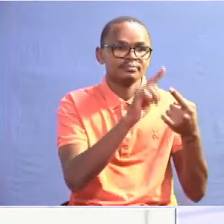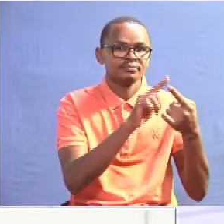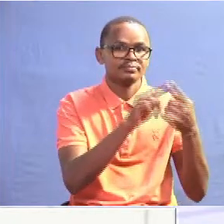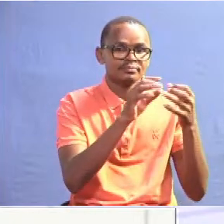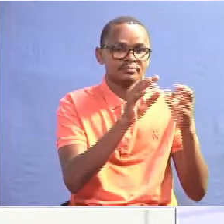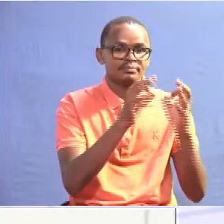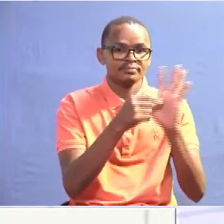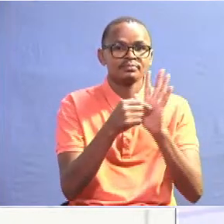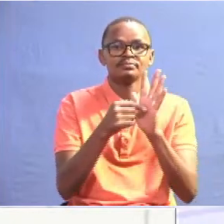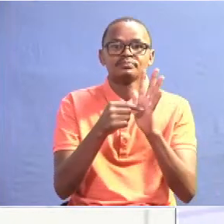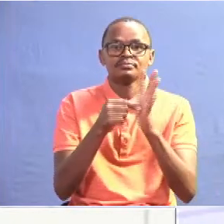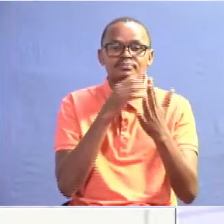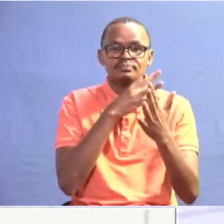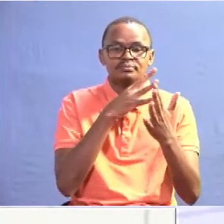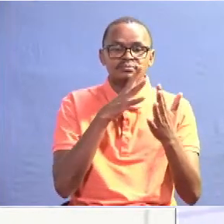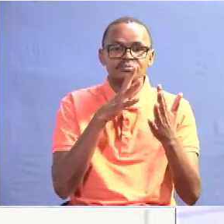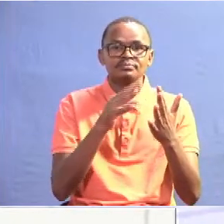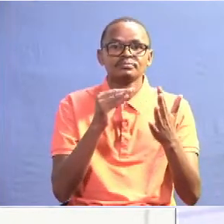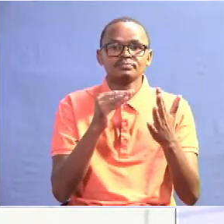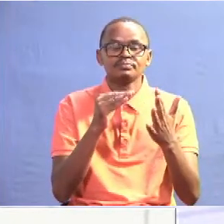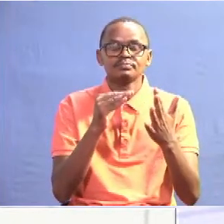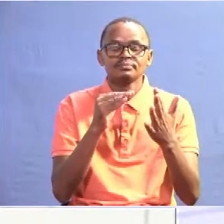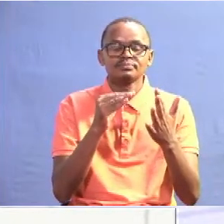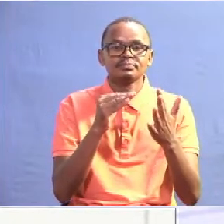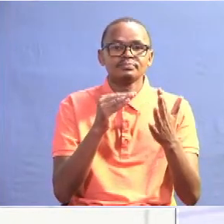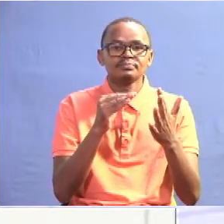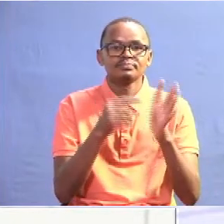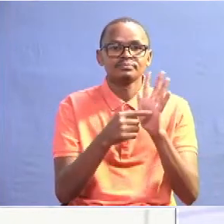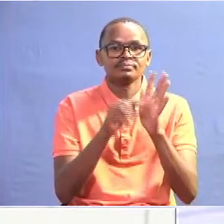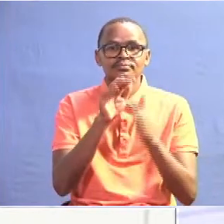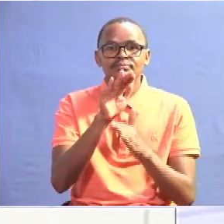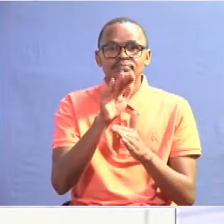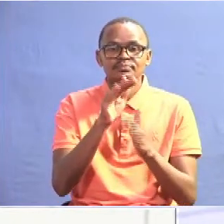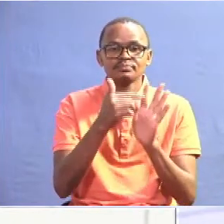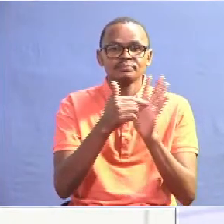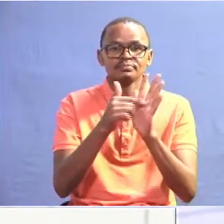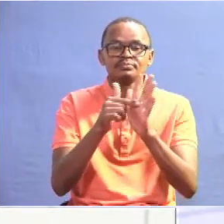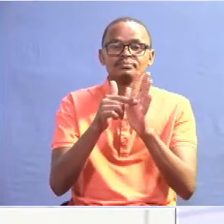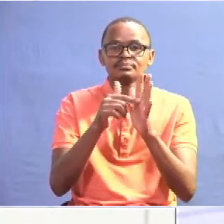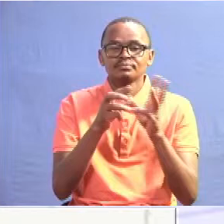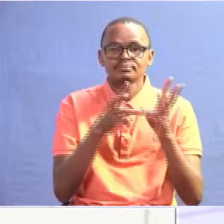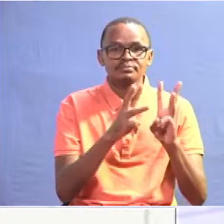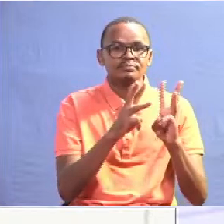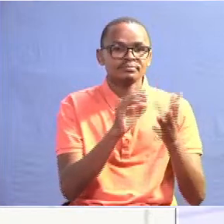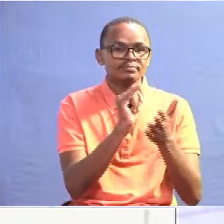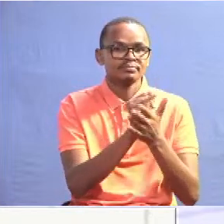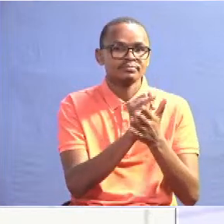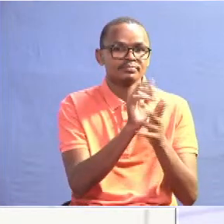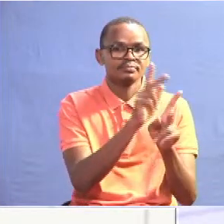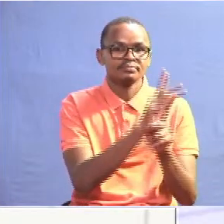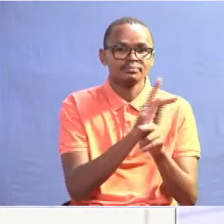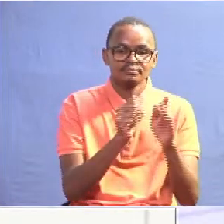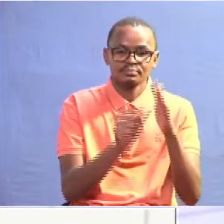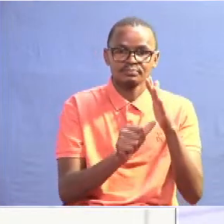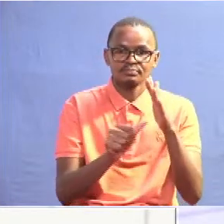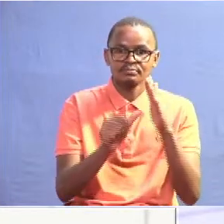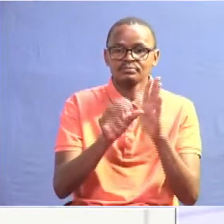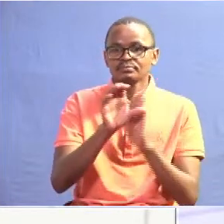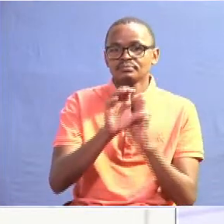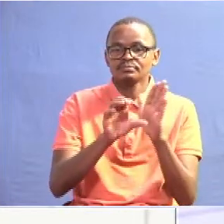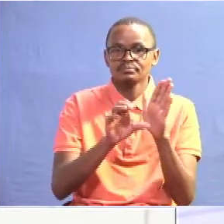of expression and to state actually, or rather to express yourself in a manner that is protected under the